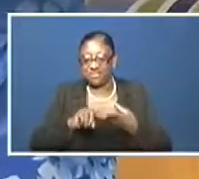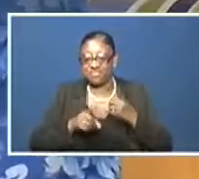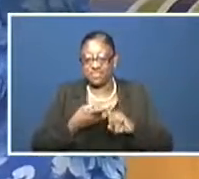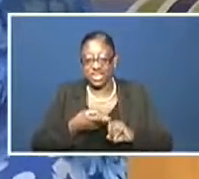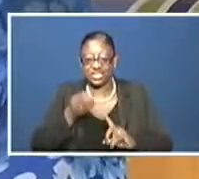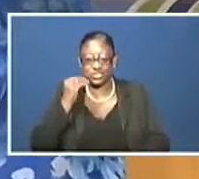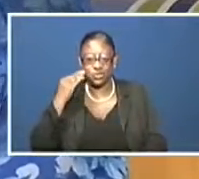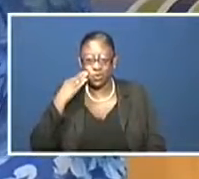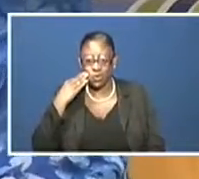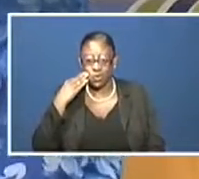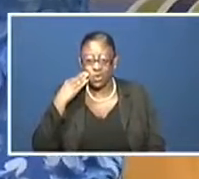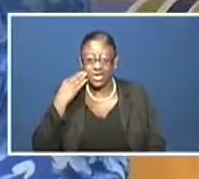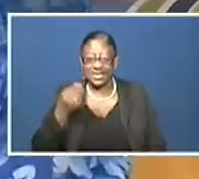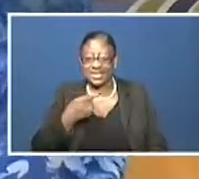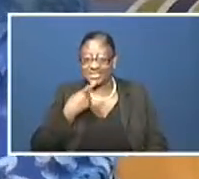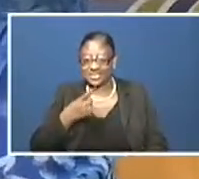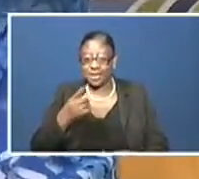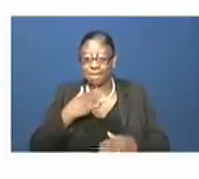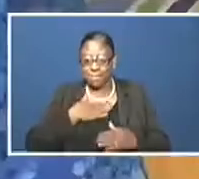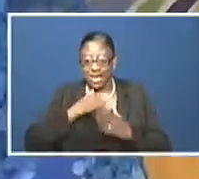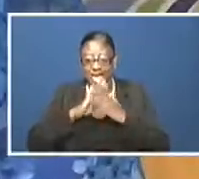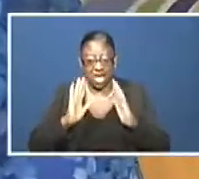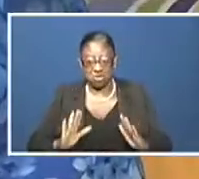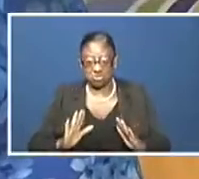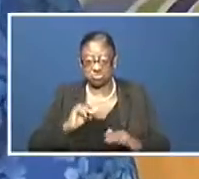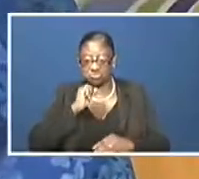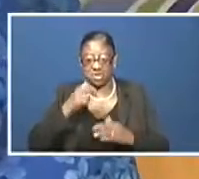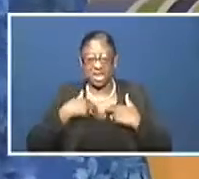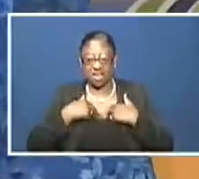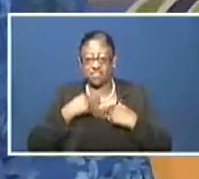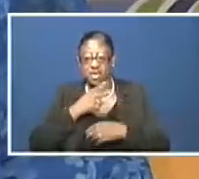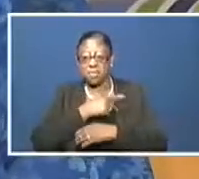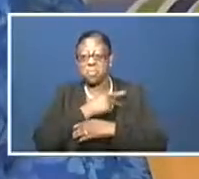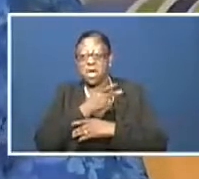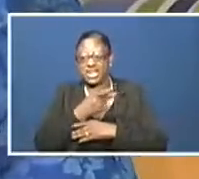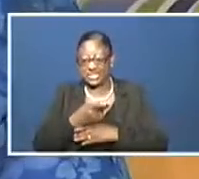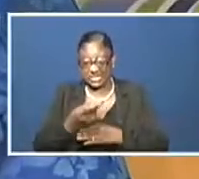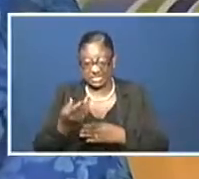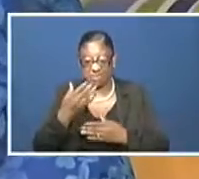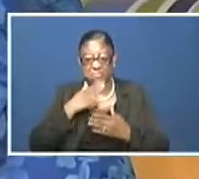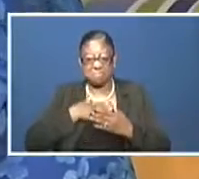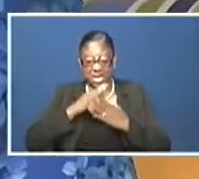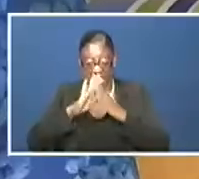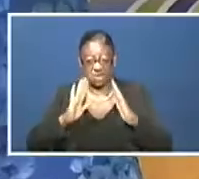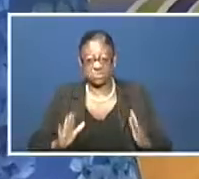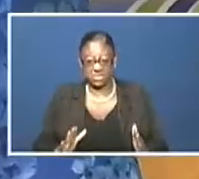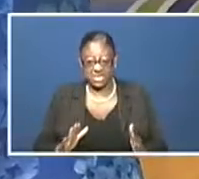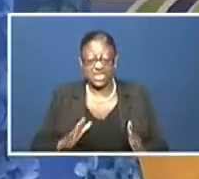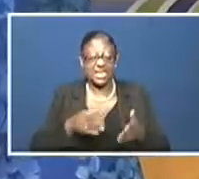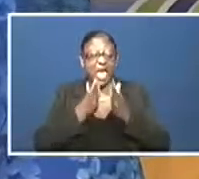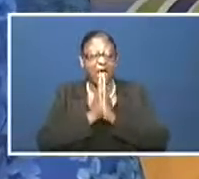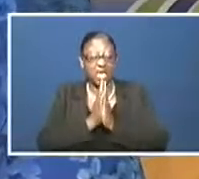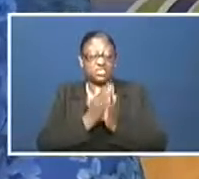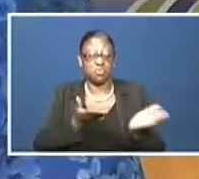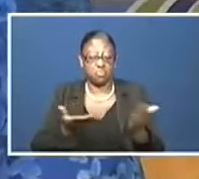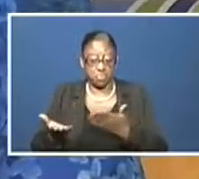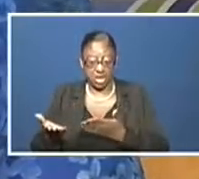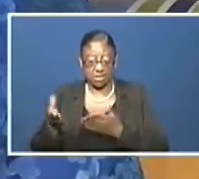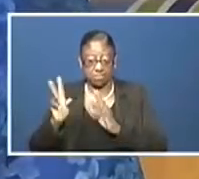was not a political, I mean, this was home. He came home, like I said, every day for lunch. He